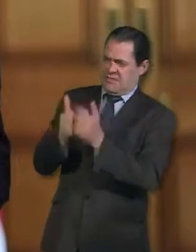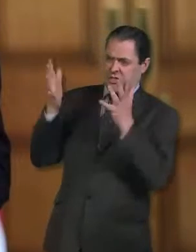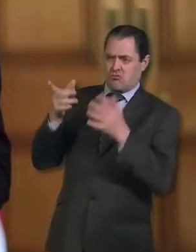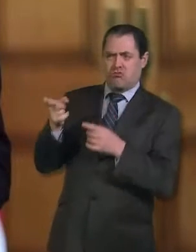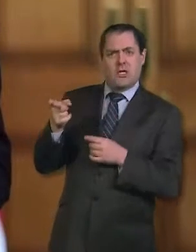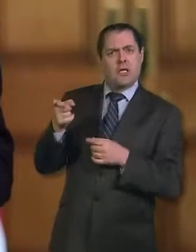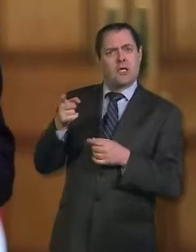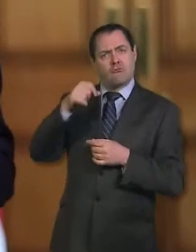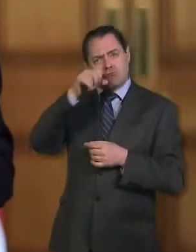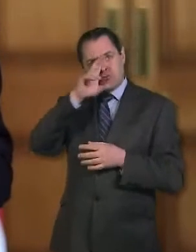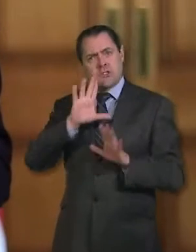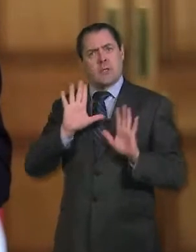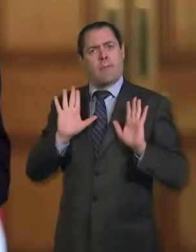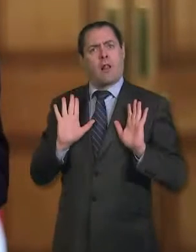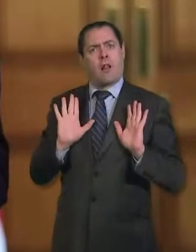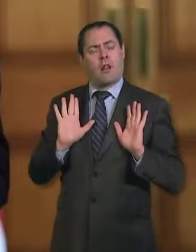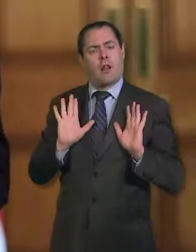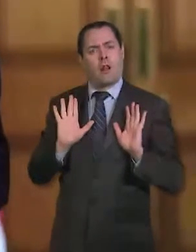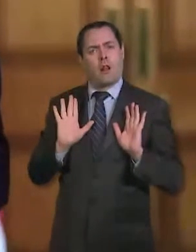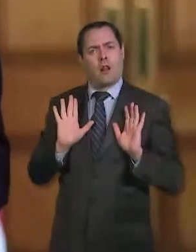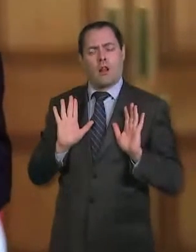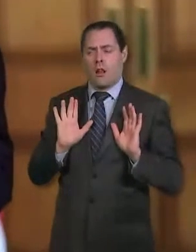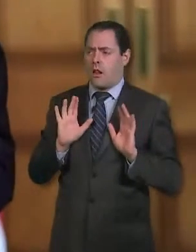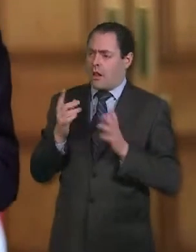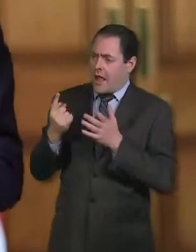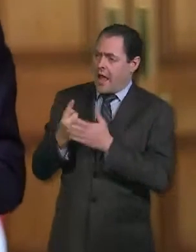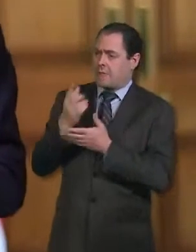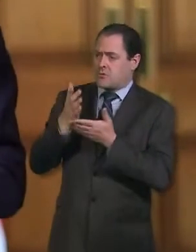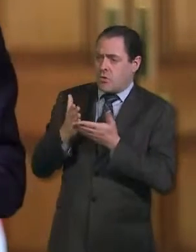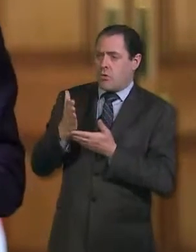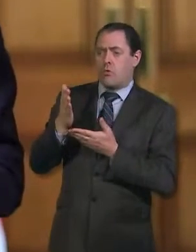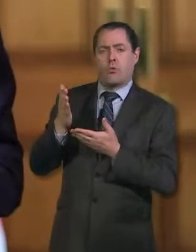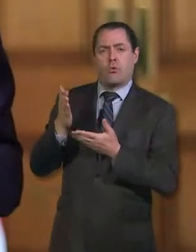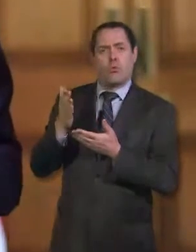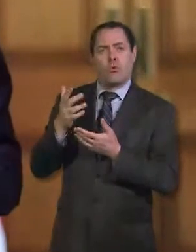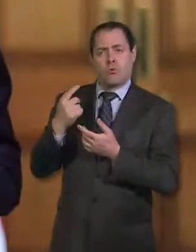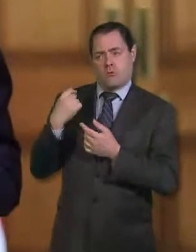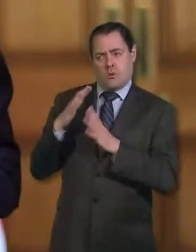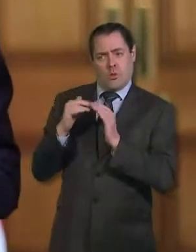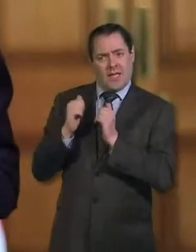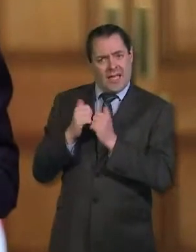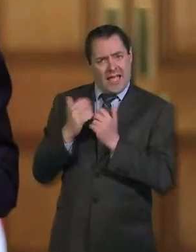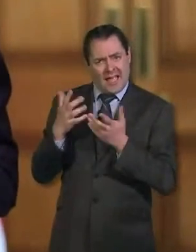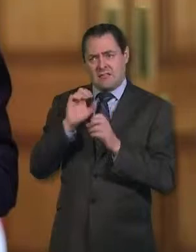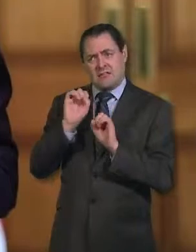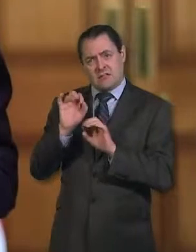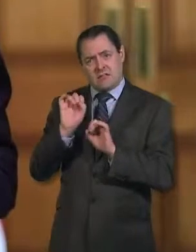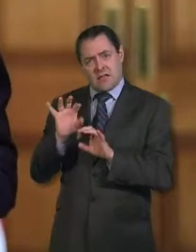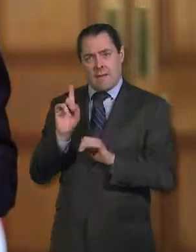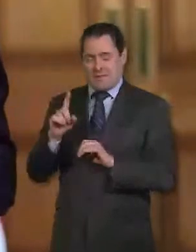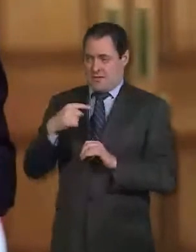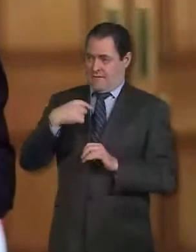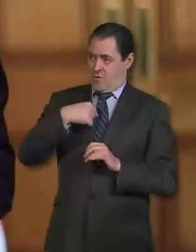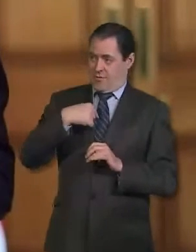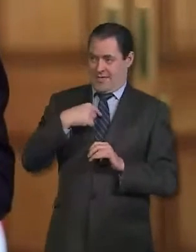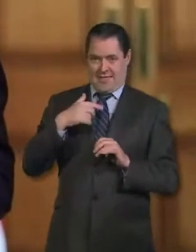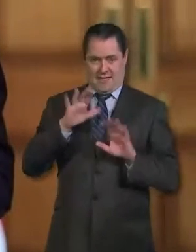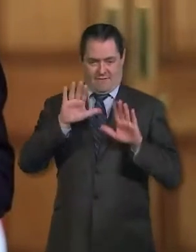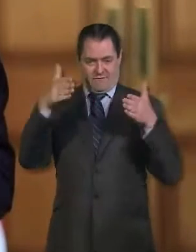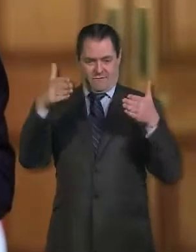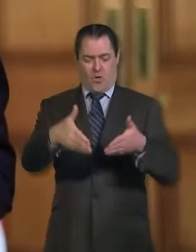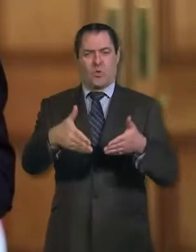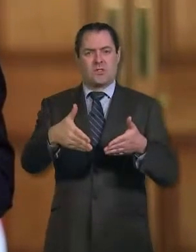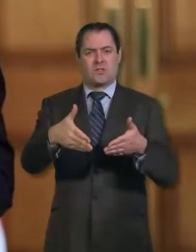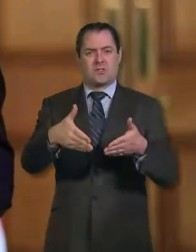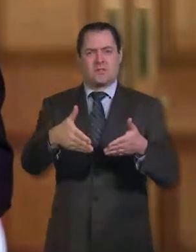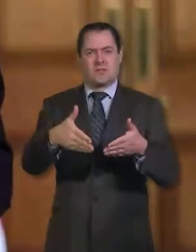over what happened over the description of what happened over the weekend. But I'm here to focus on and really drive forward all of the